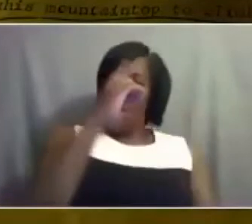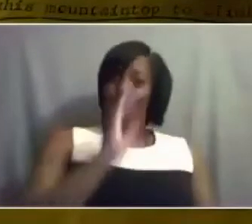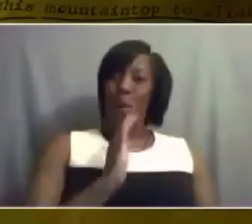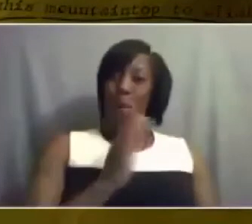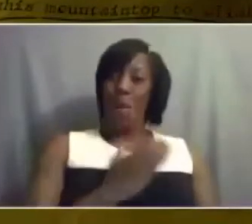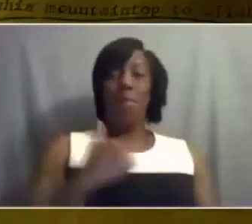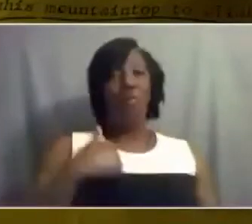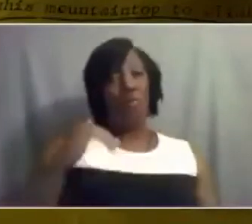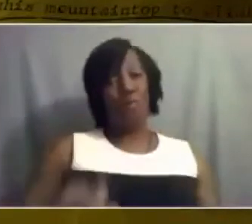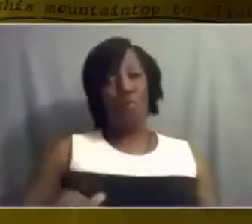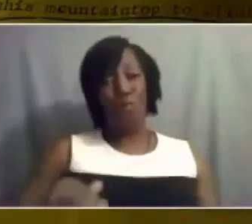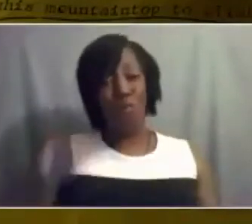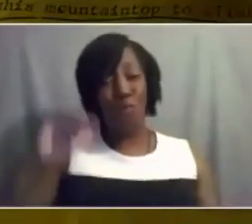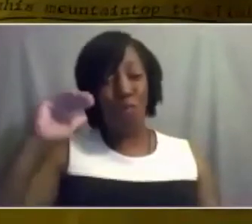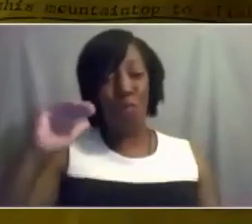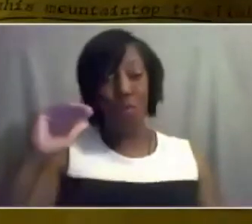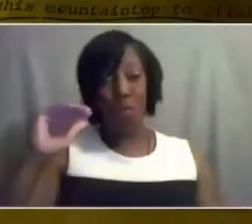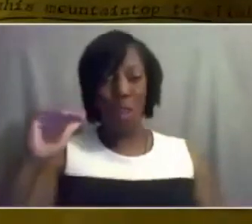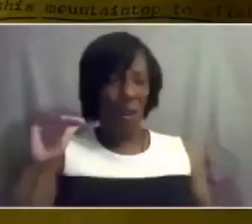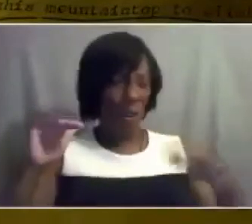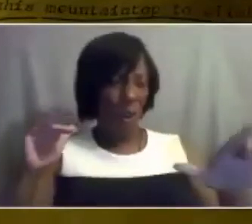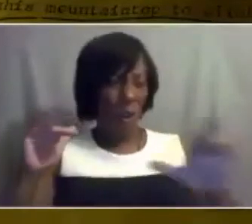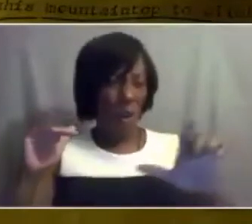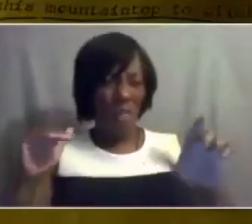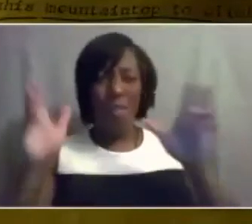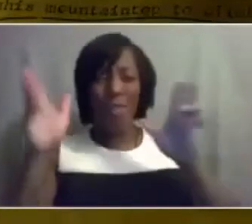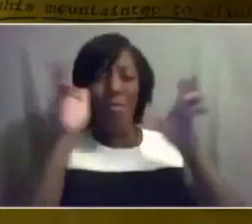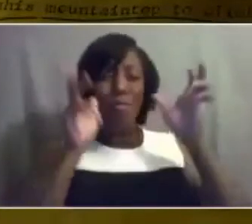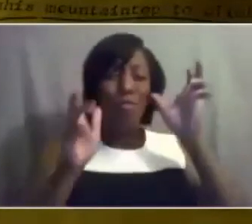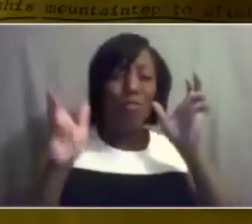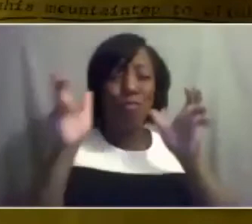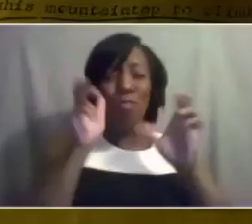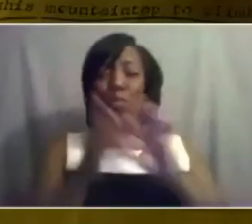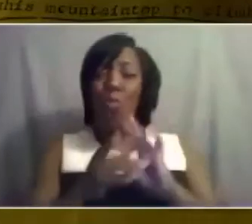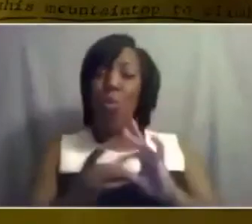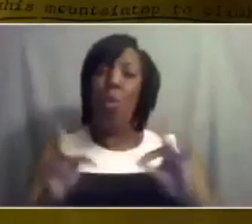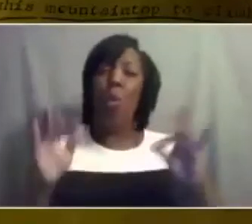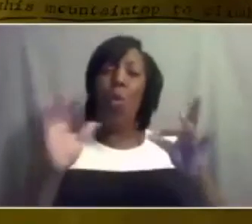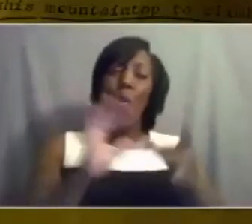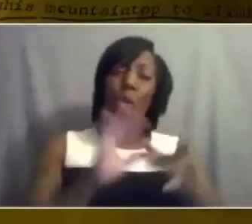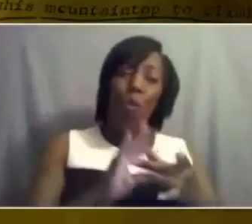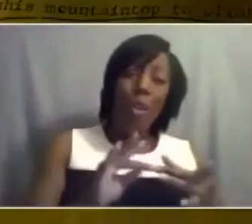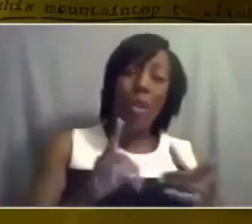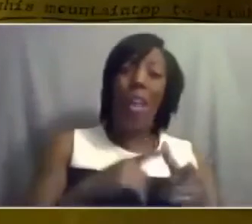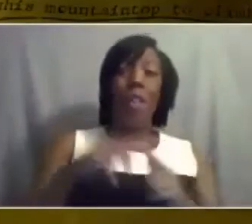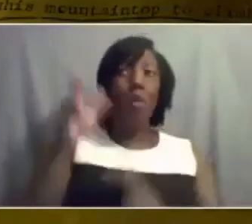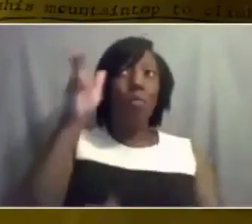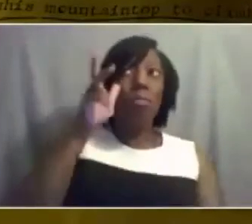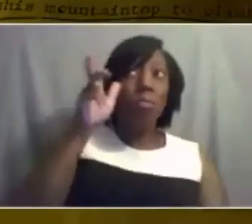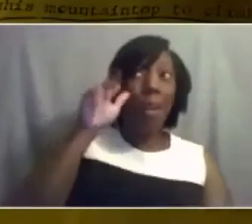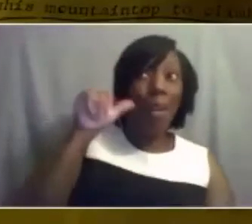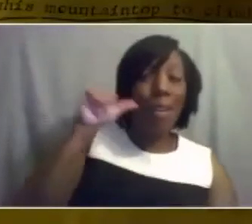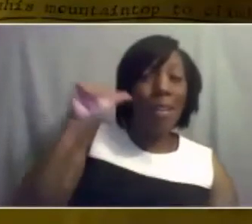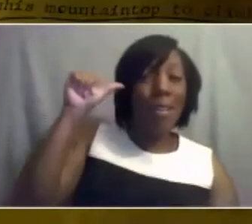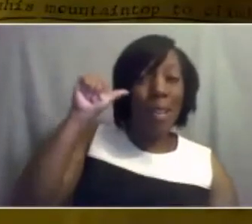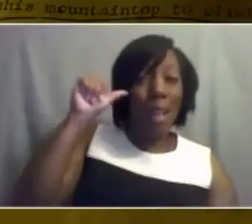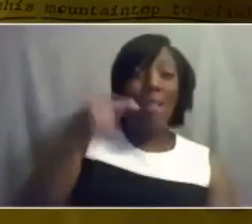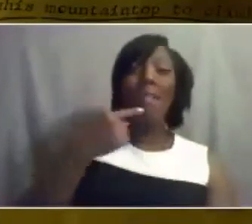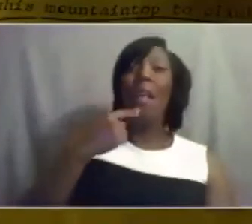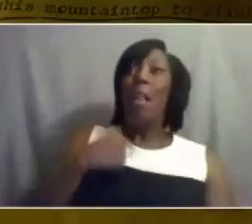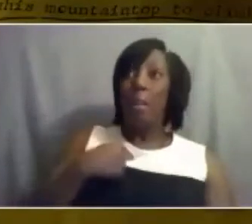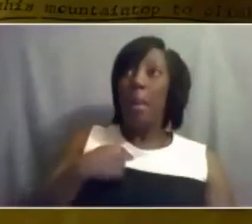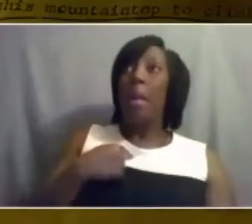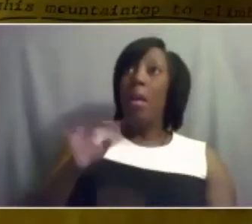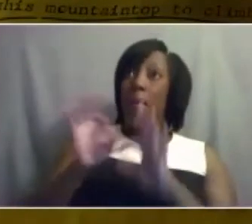up, you know, and all of us have, listening to these different stories, and then we've also listened to adults say values and then